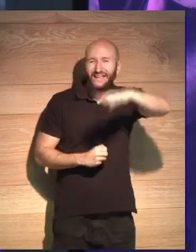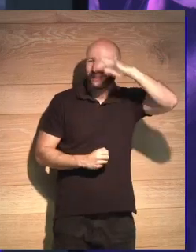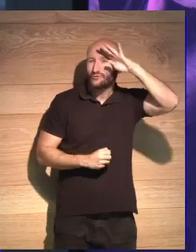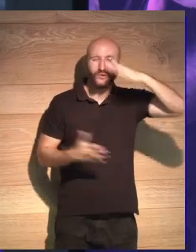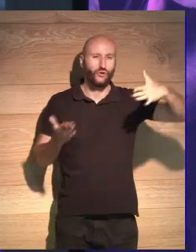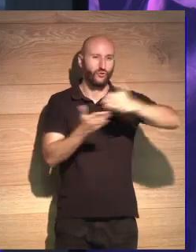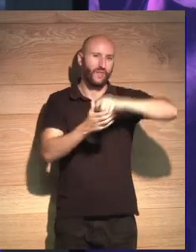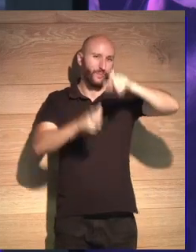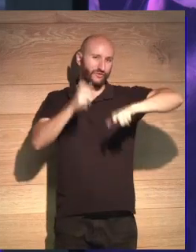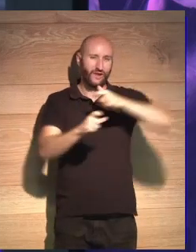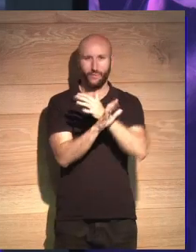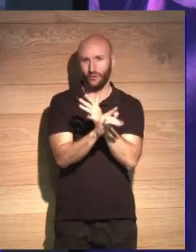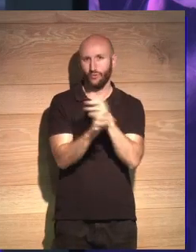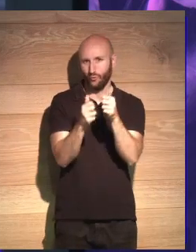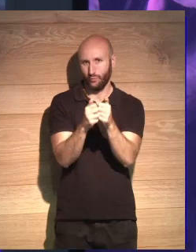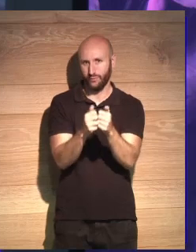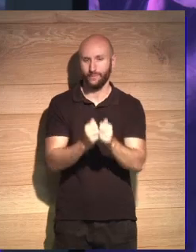This is the dream of all